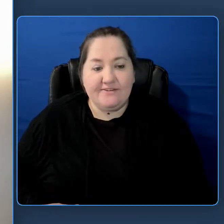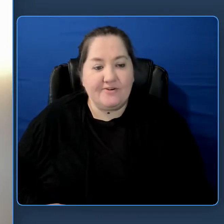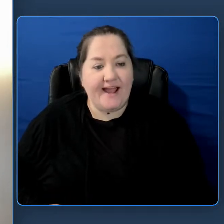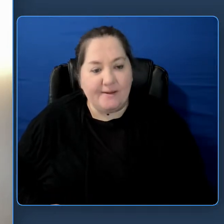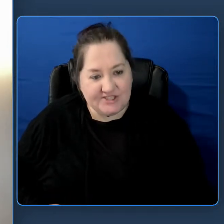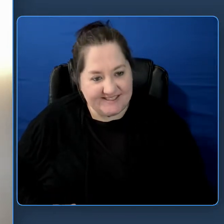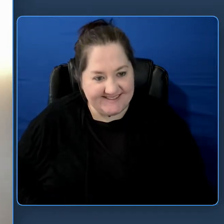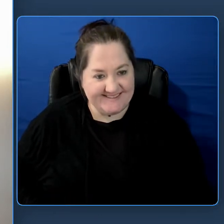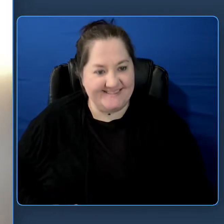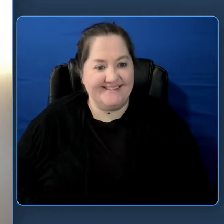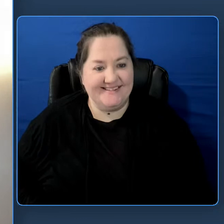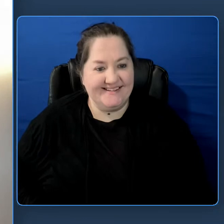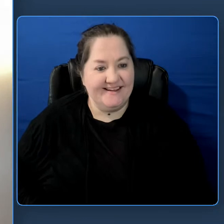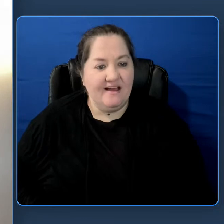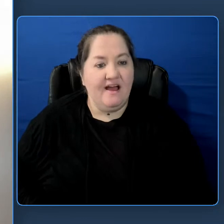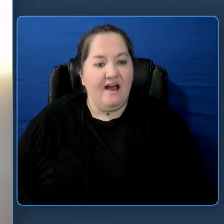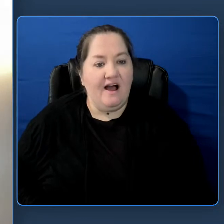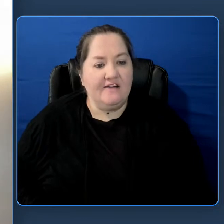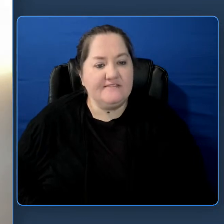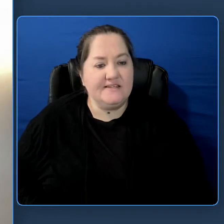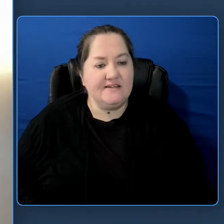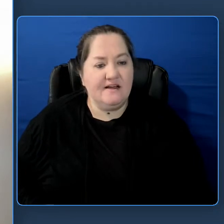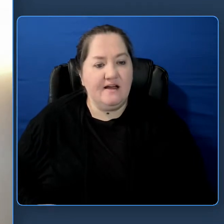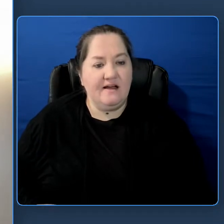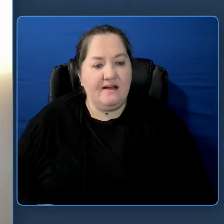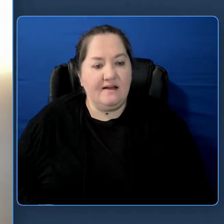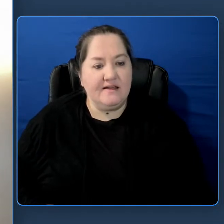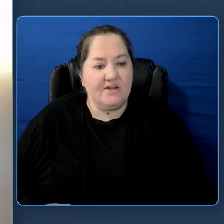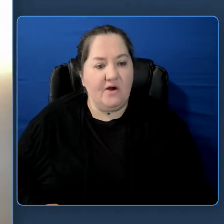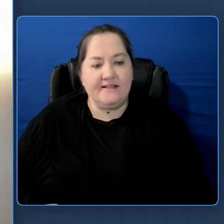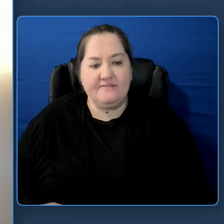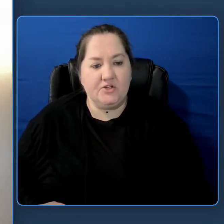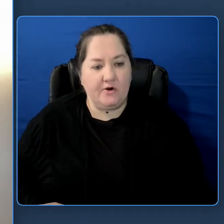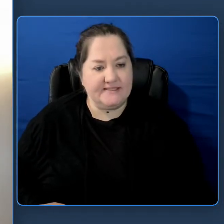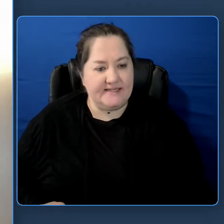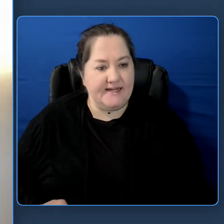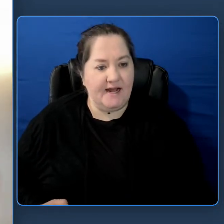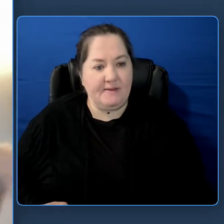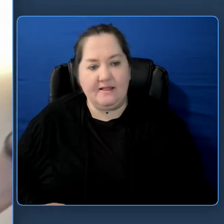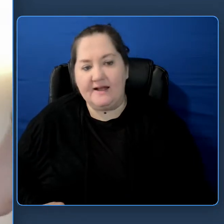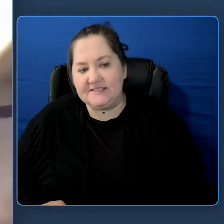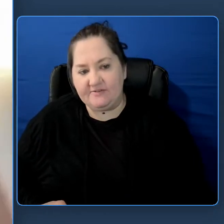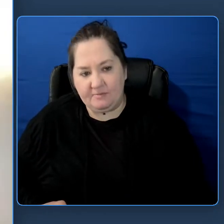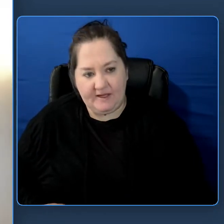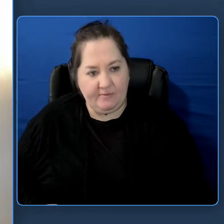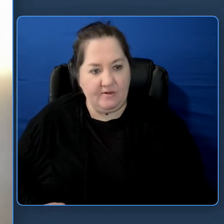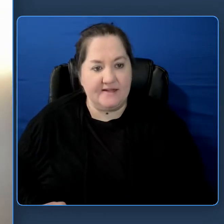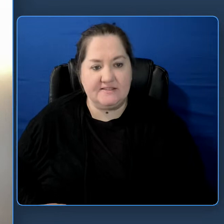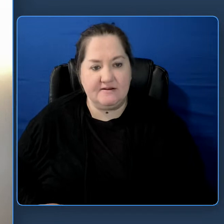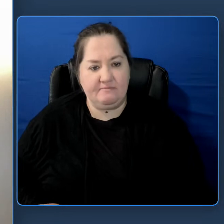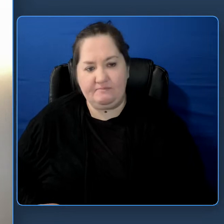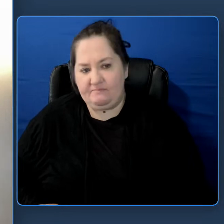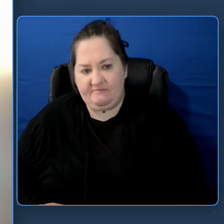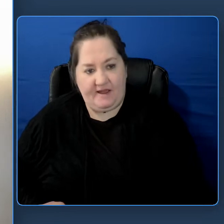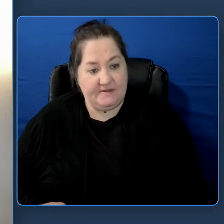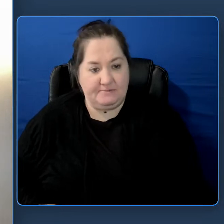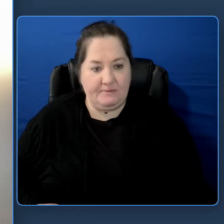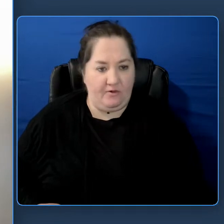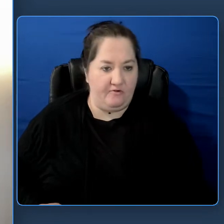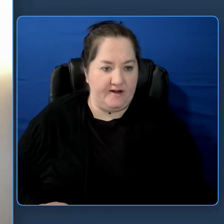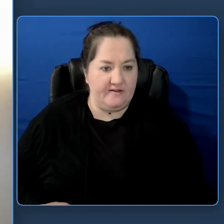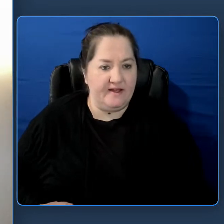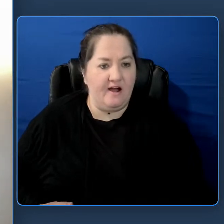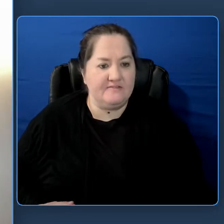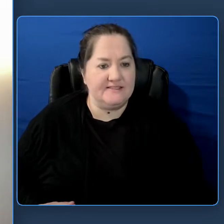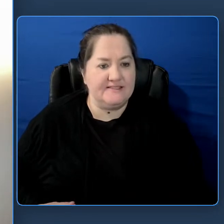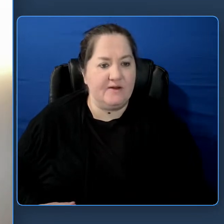America is ready for captions. Often, I live in New York City and I meet lots of different people, lots of famous